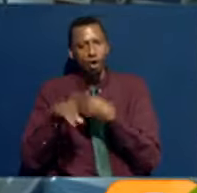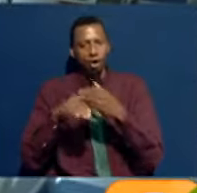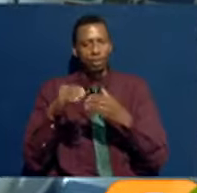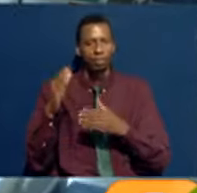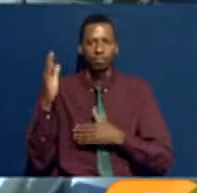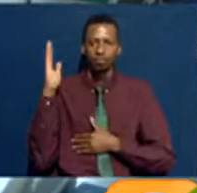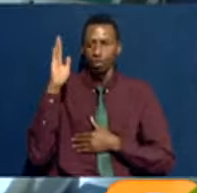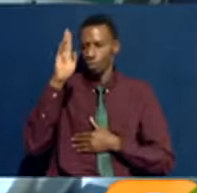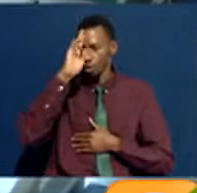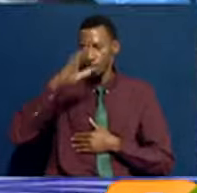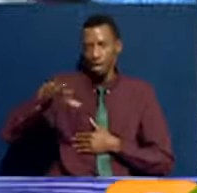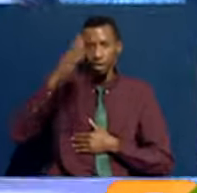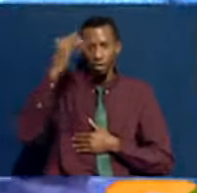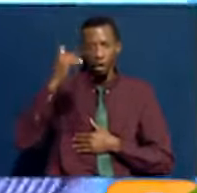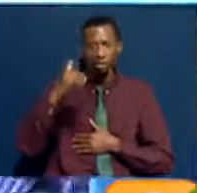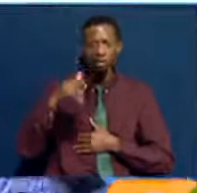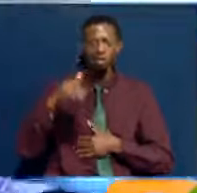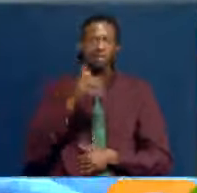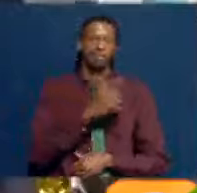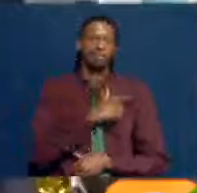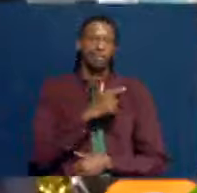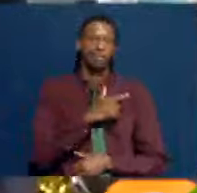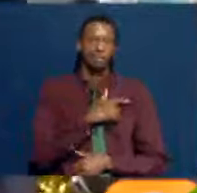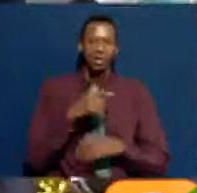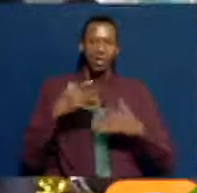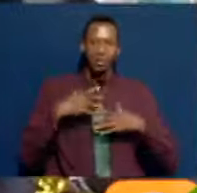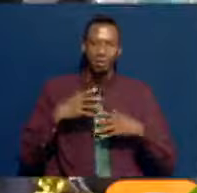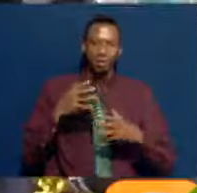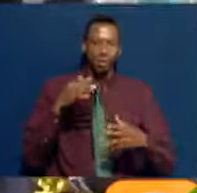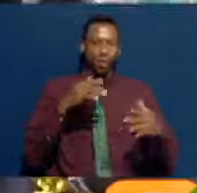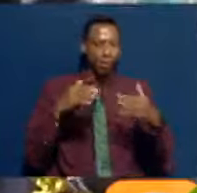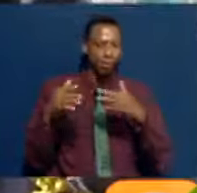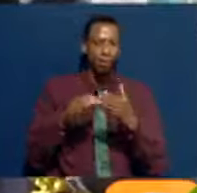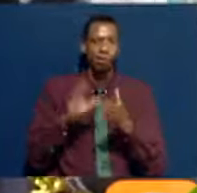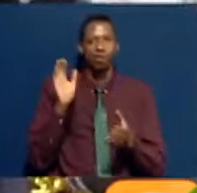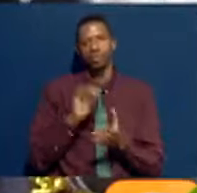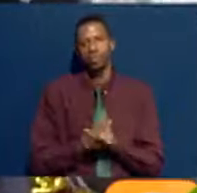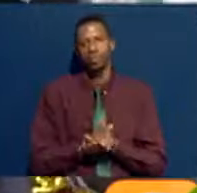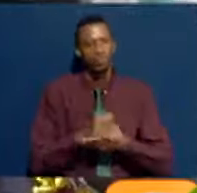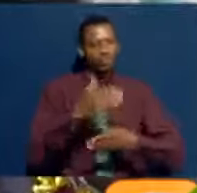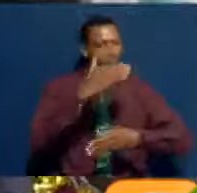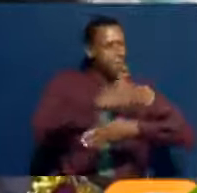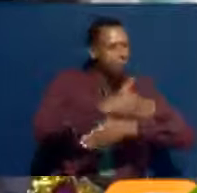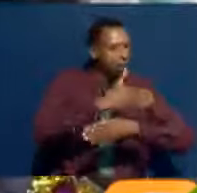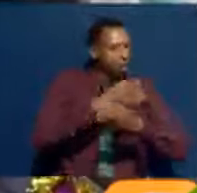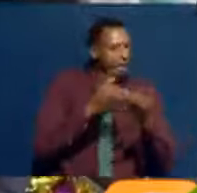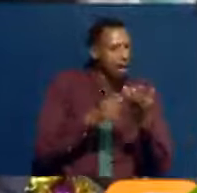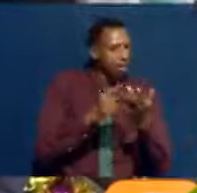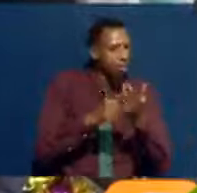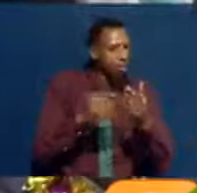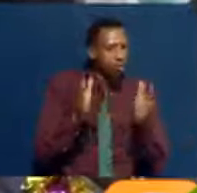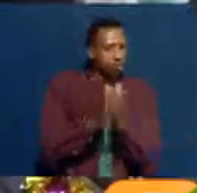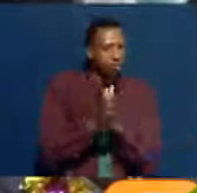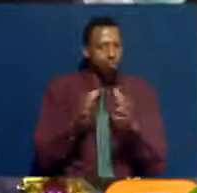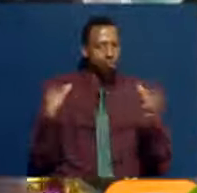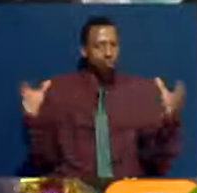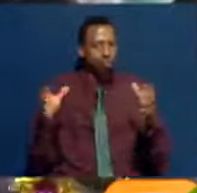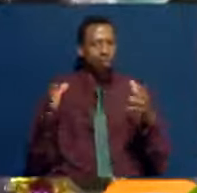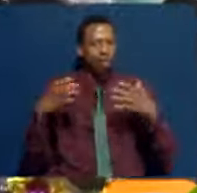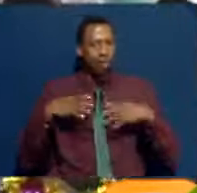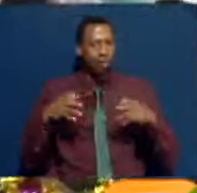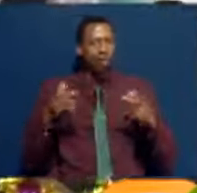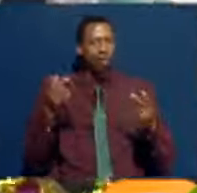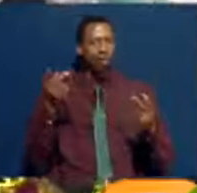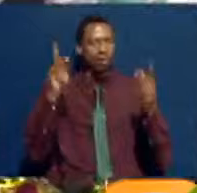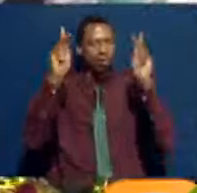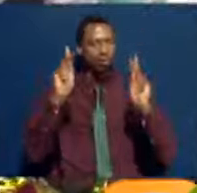laxity that led to the Sondu mayhem. How many boundaries do we share with the people of Kisumu? Tuko nao hapa Kipsitet,